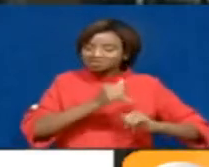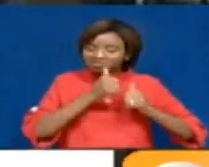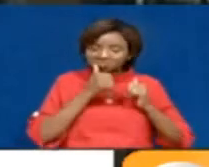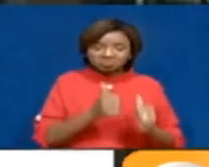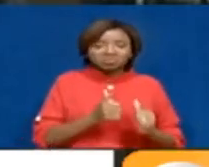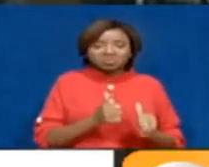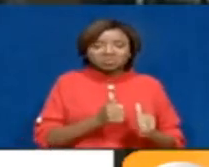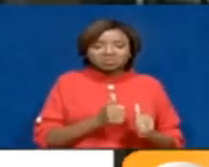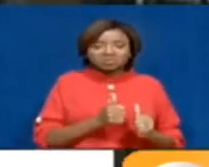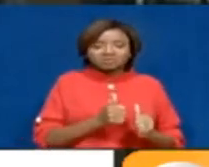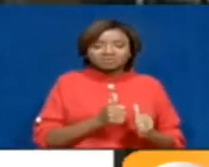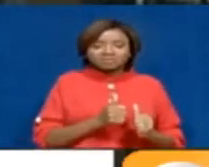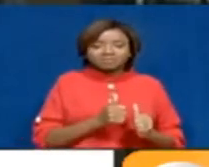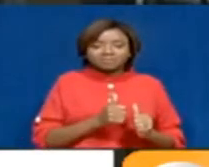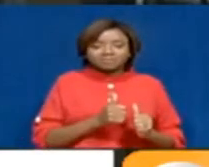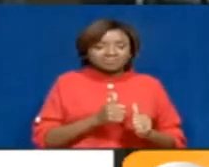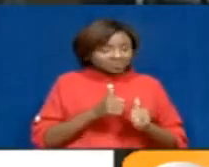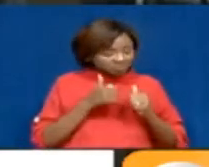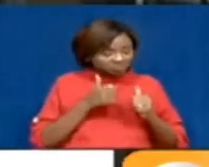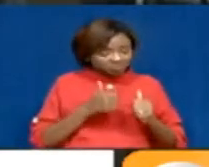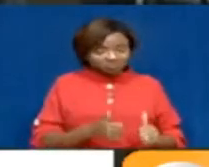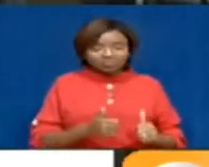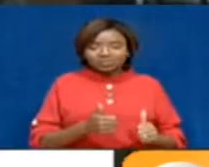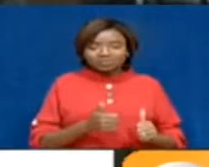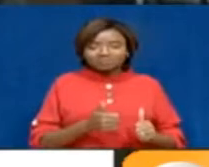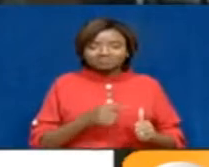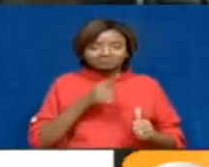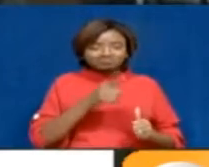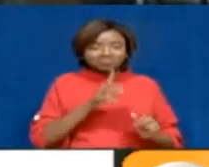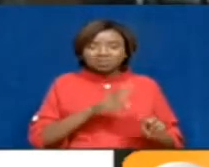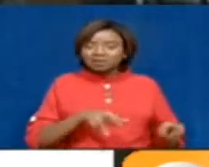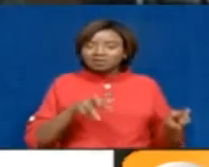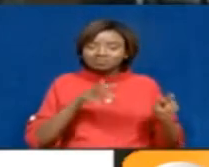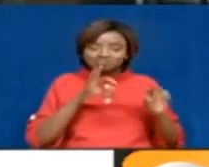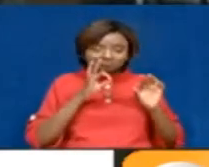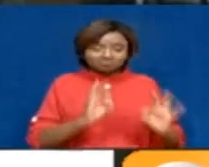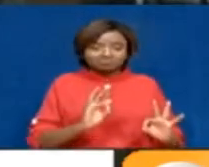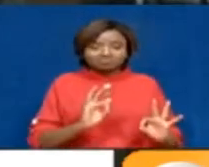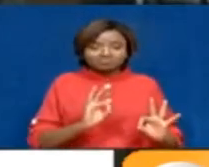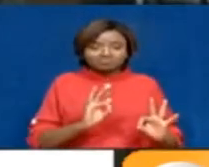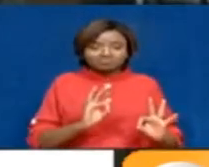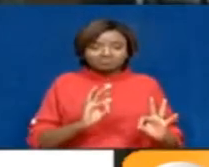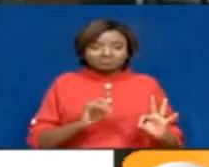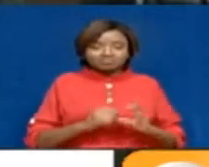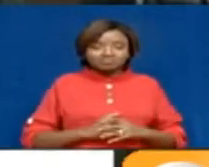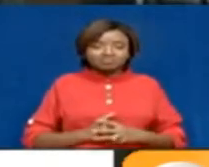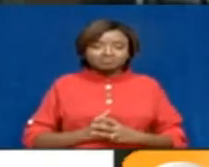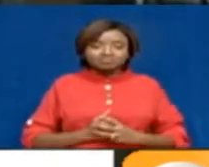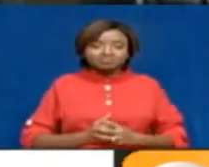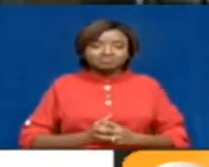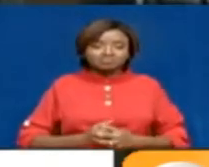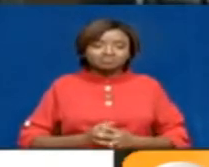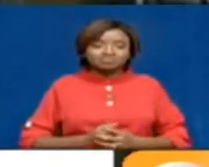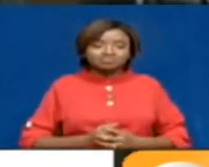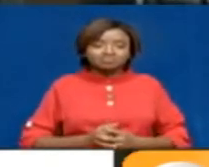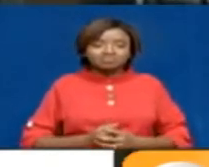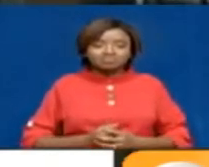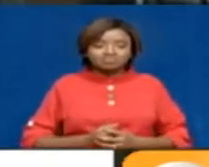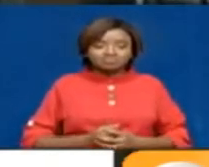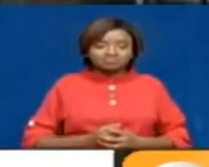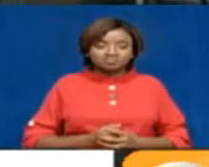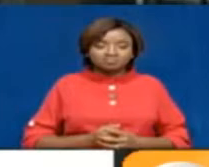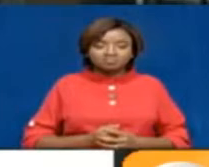were involved directly. I think we gave him a very worthy send-off, like he would wish as a tremendously good leader. And